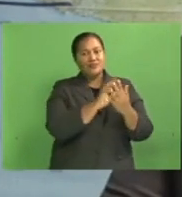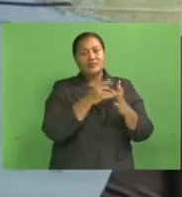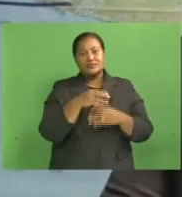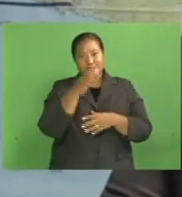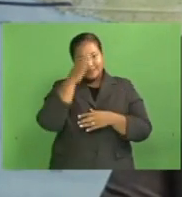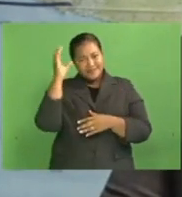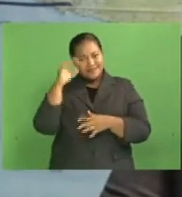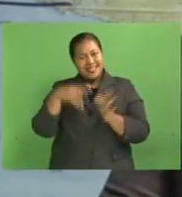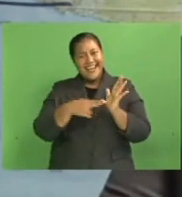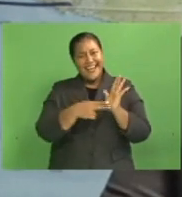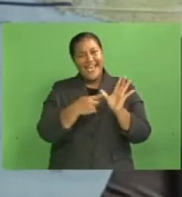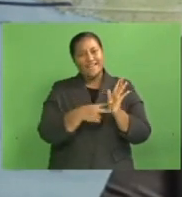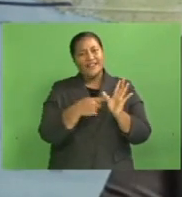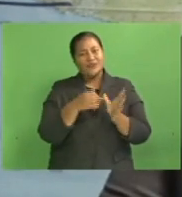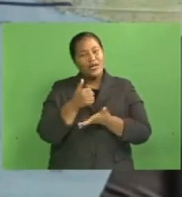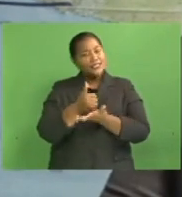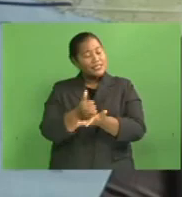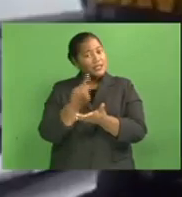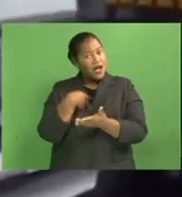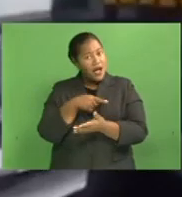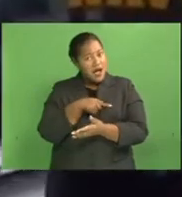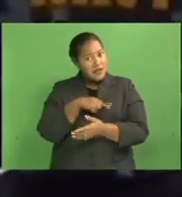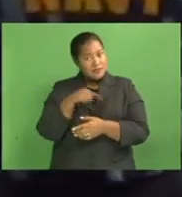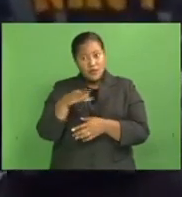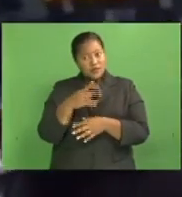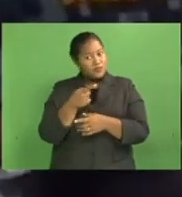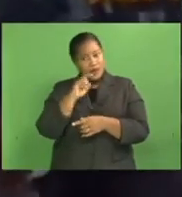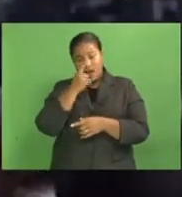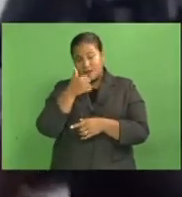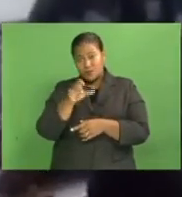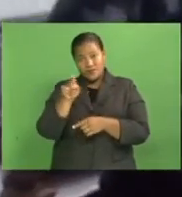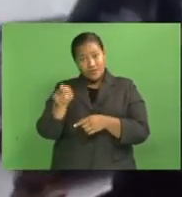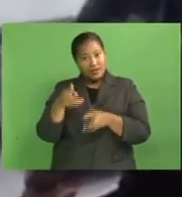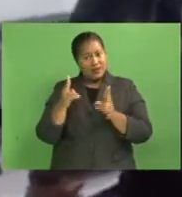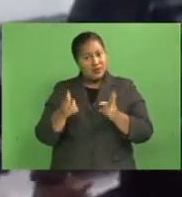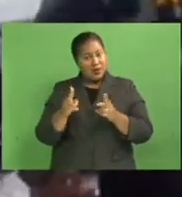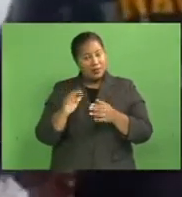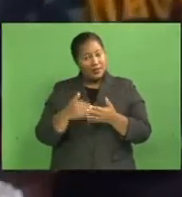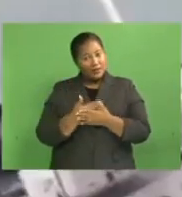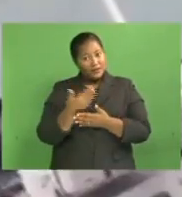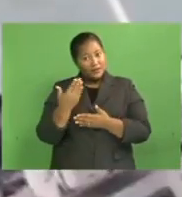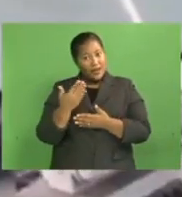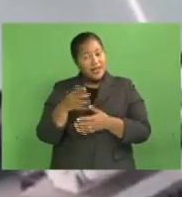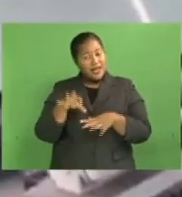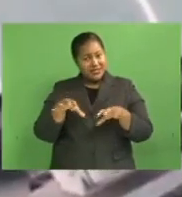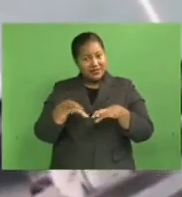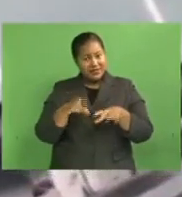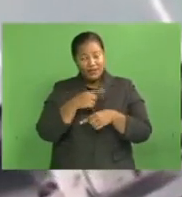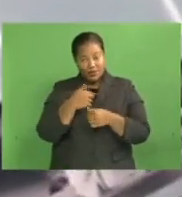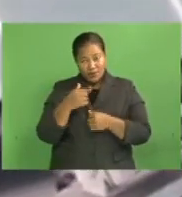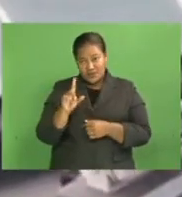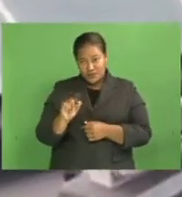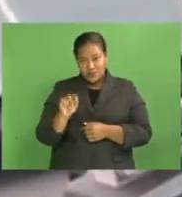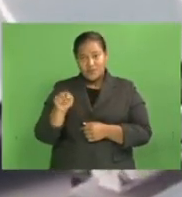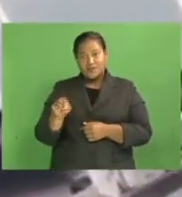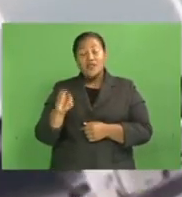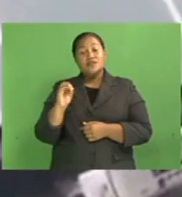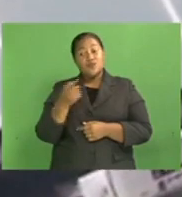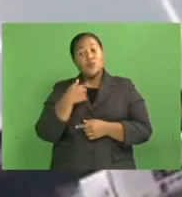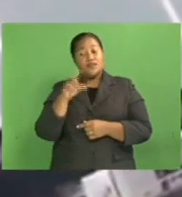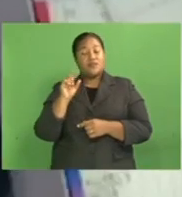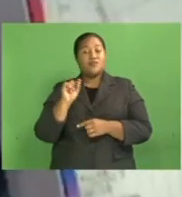us because it's a bit complicated than our normal activities that we carry out. So we've done